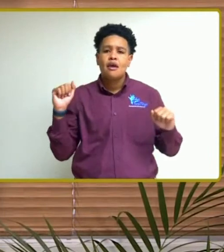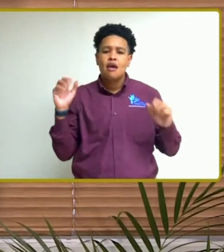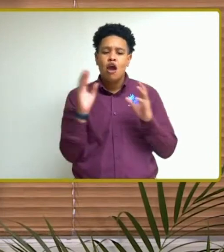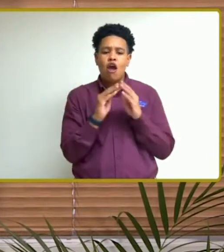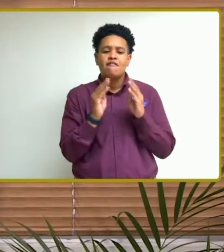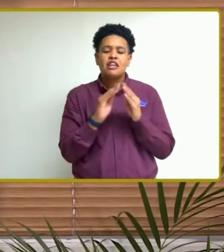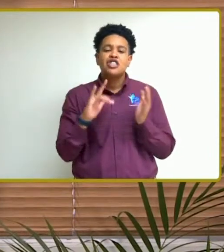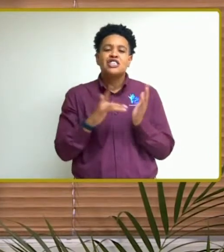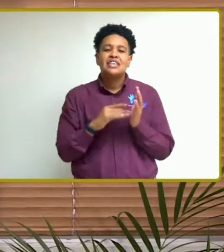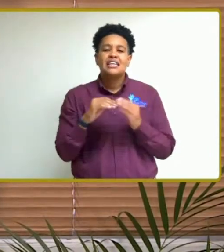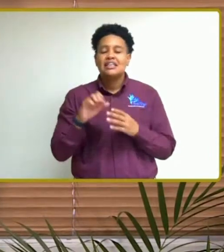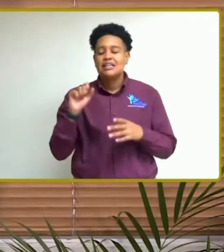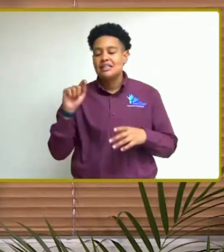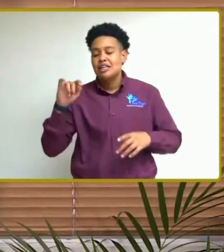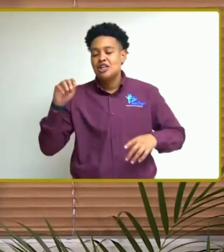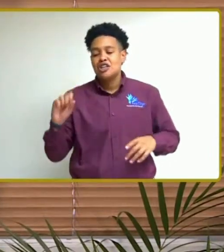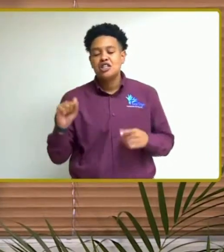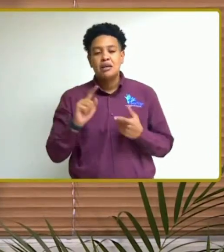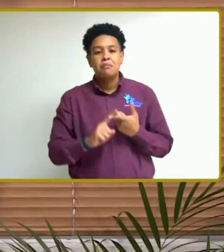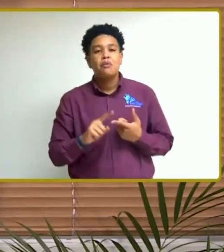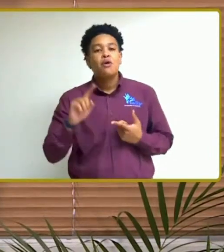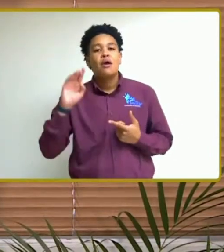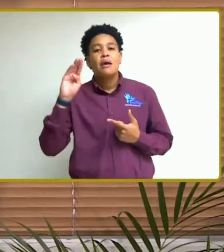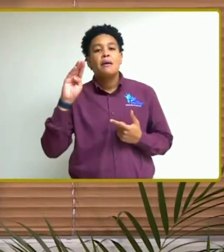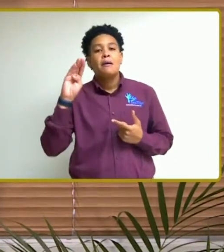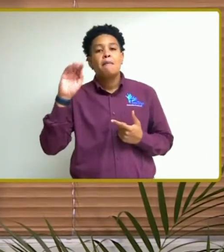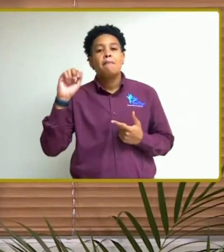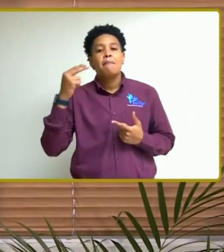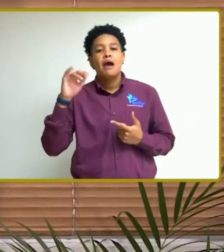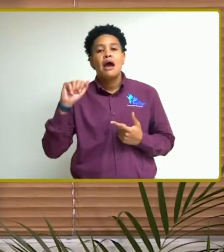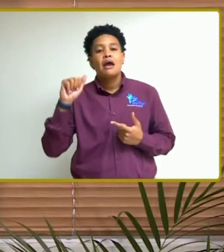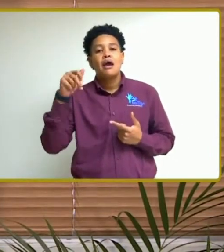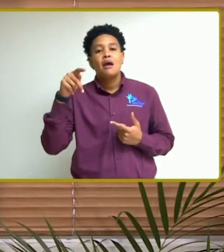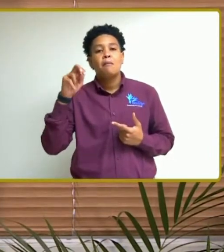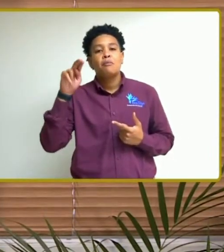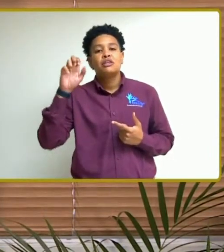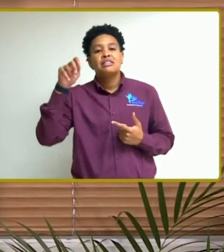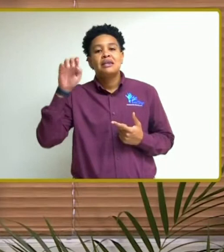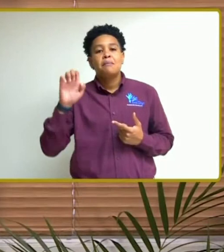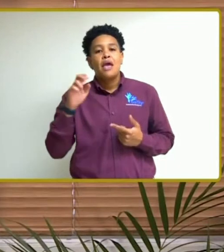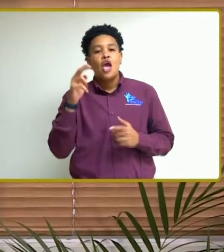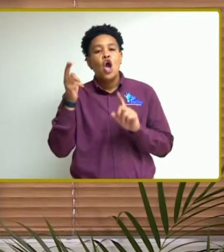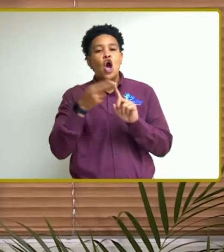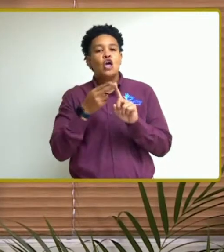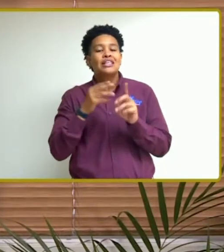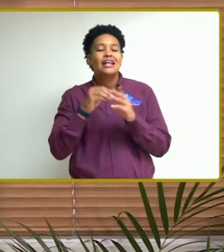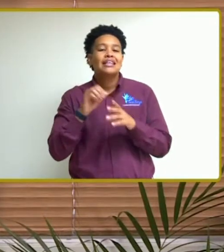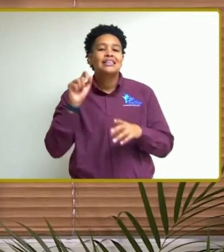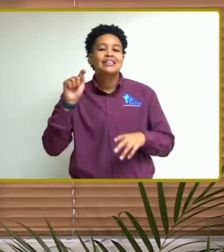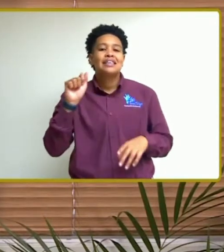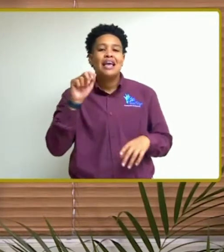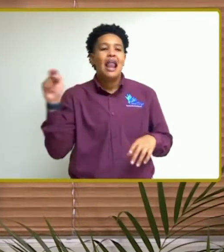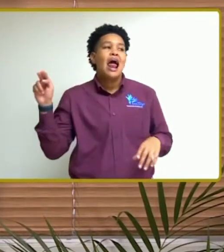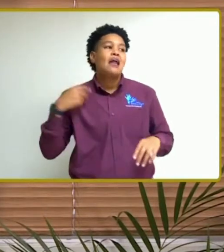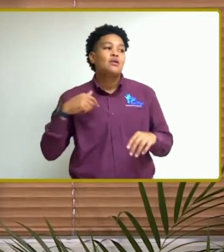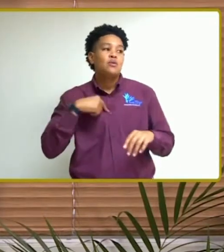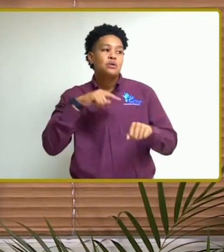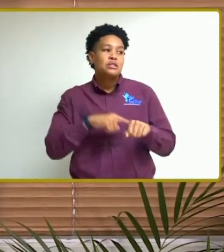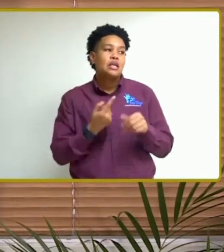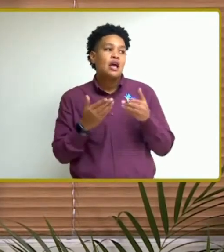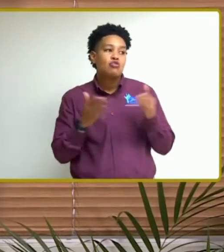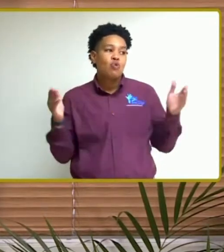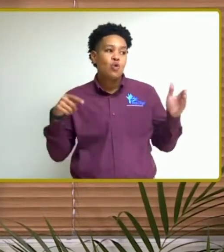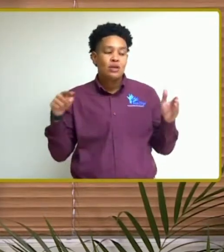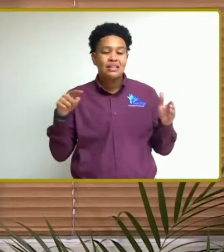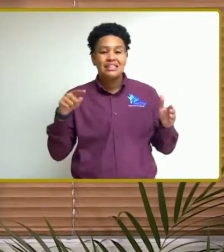in St. James and the Bahe Principe Hotel in St. Anne. So we intend to begin rolling out these